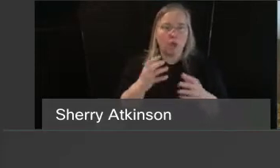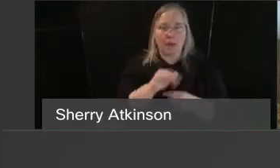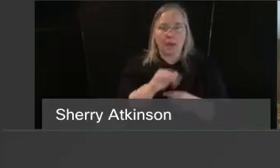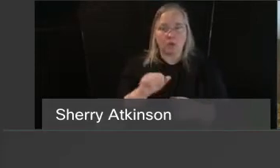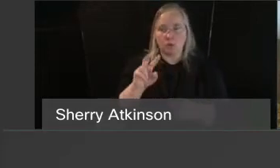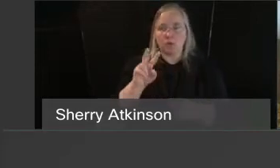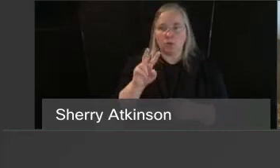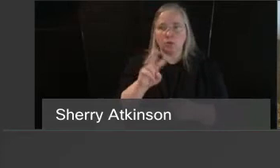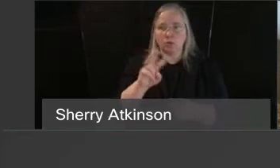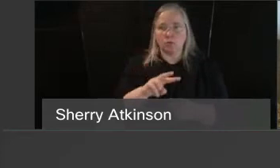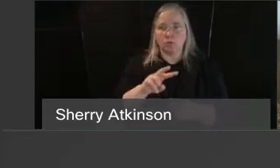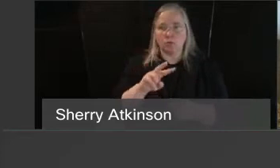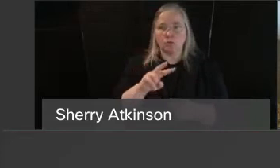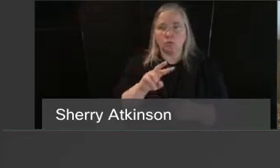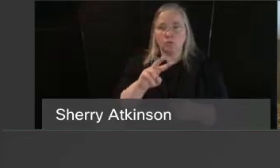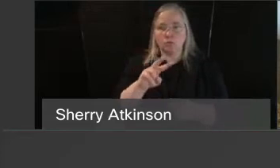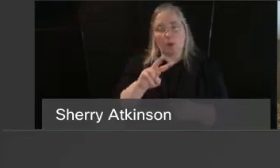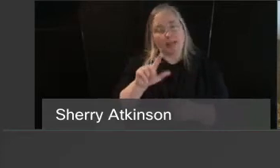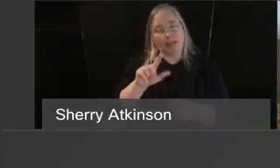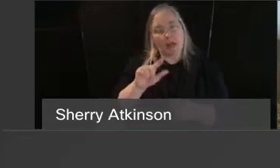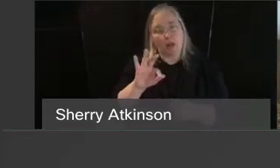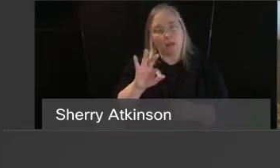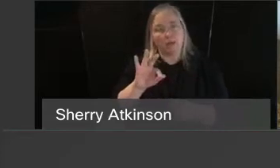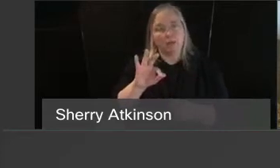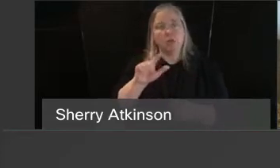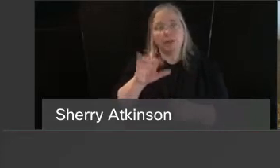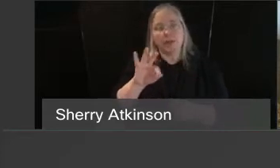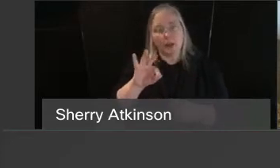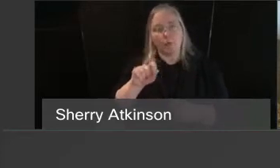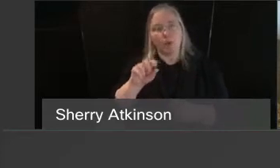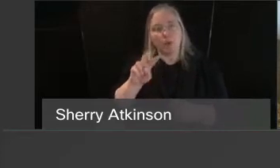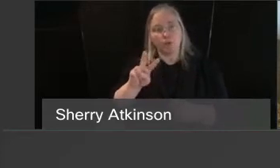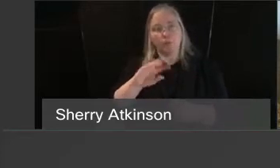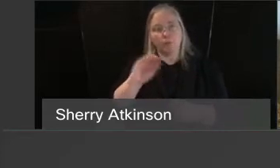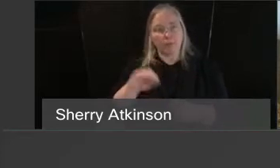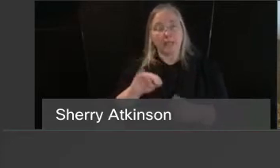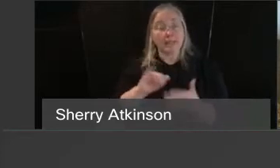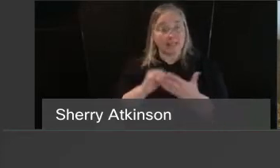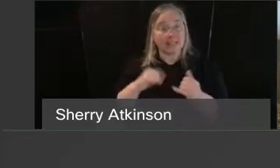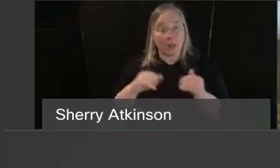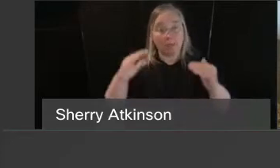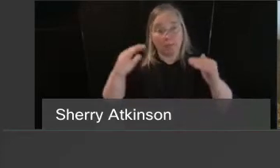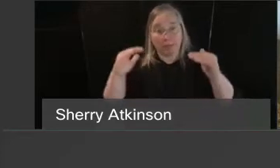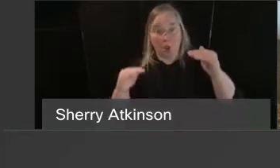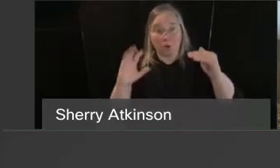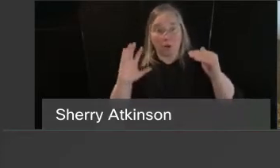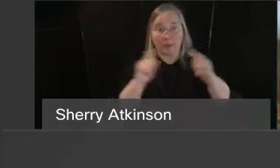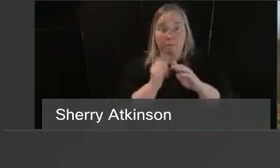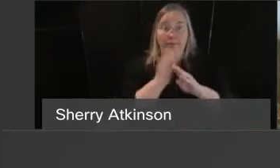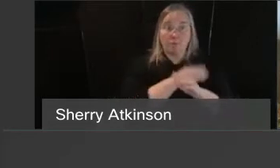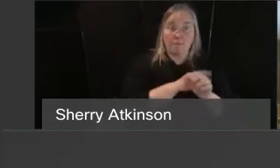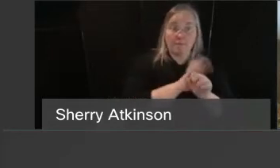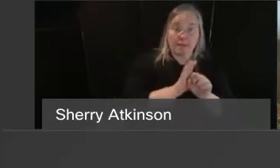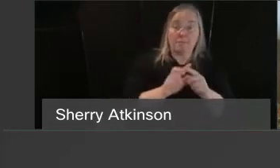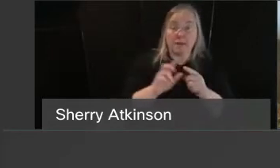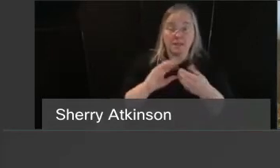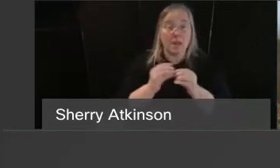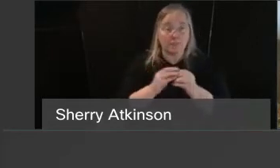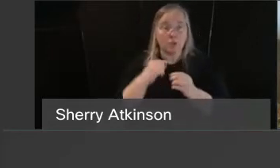which is good, strong growth. Again, still below where we were pre-pandemic, but the numbers are looking